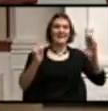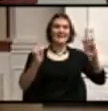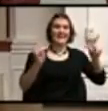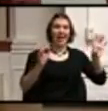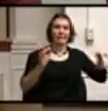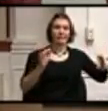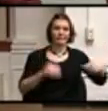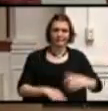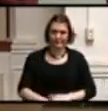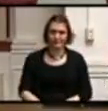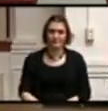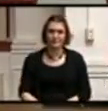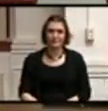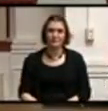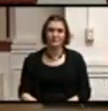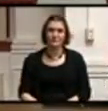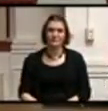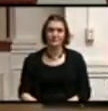block. The